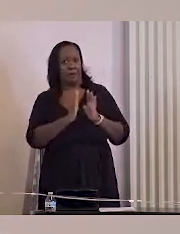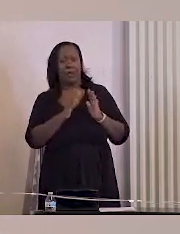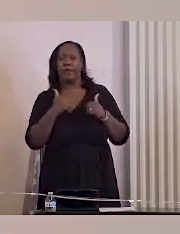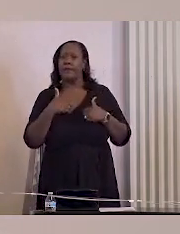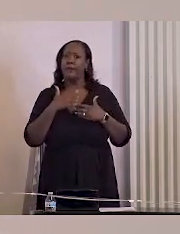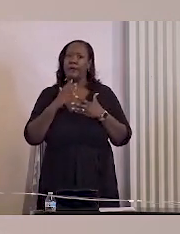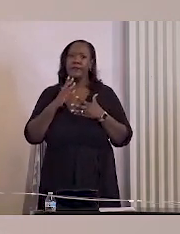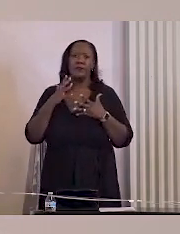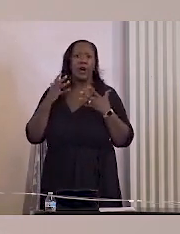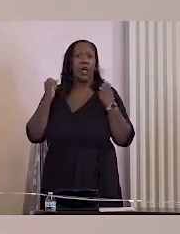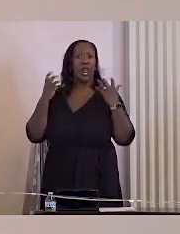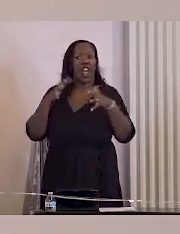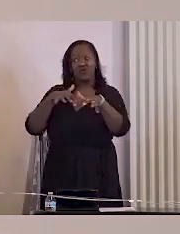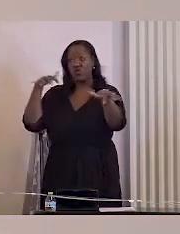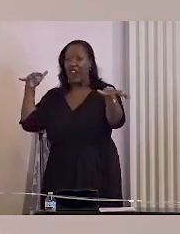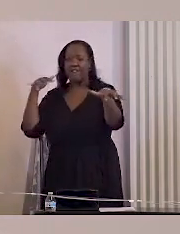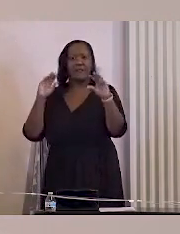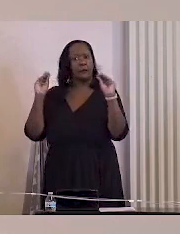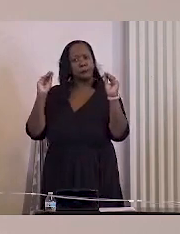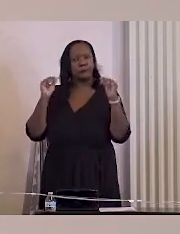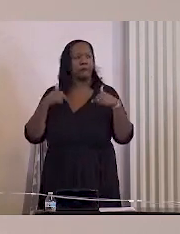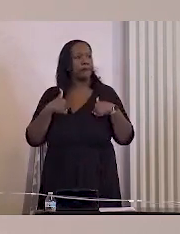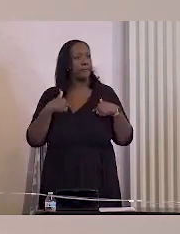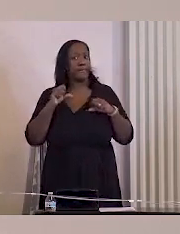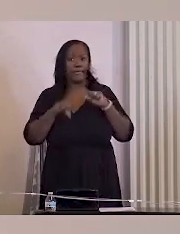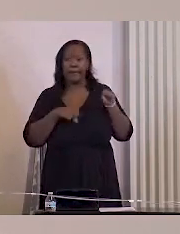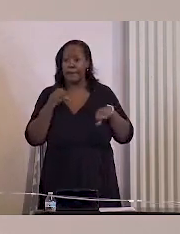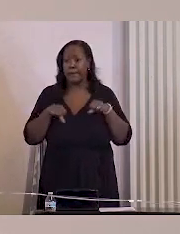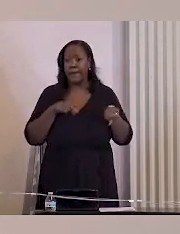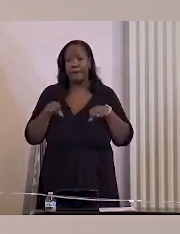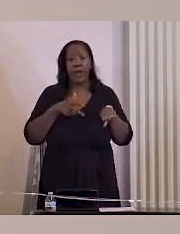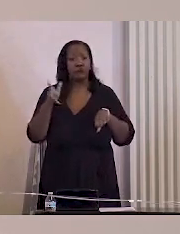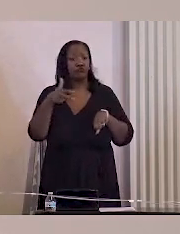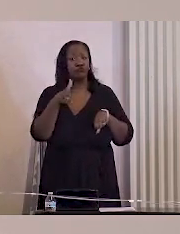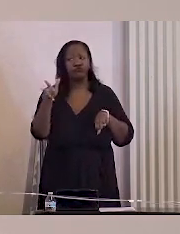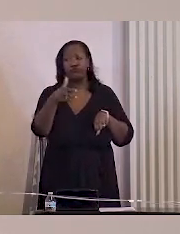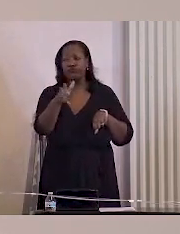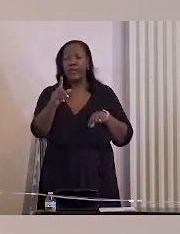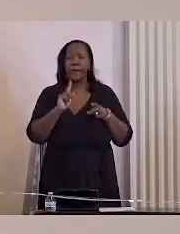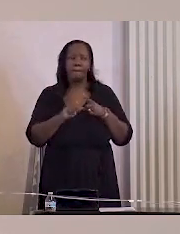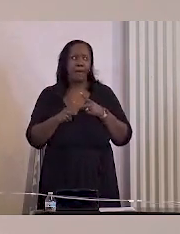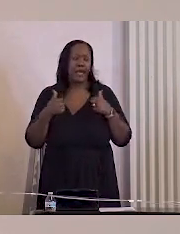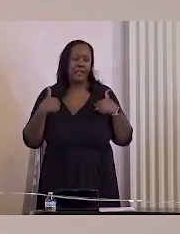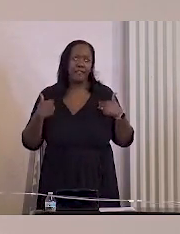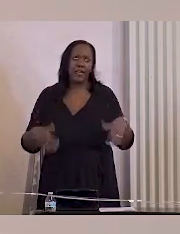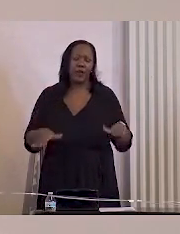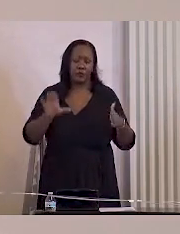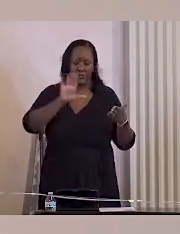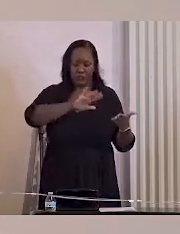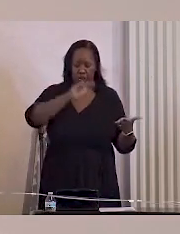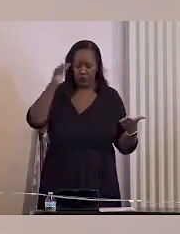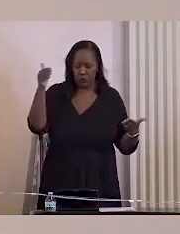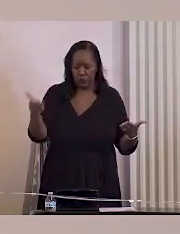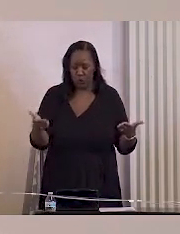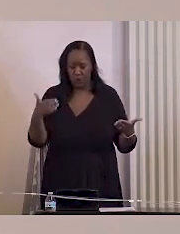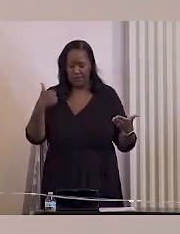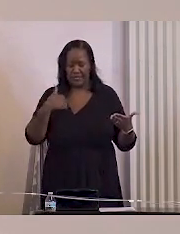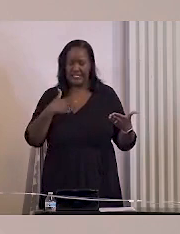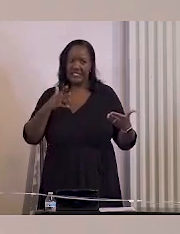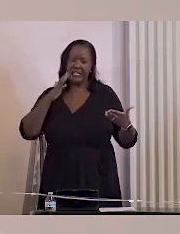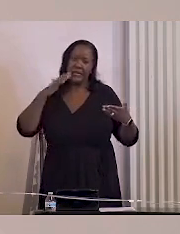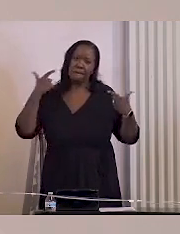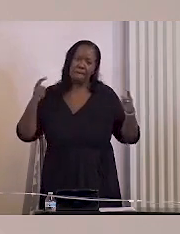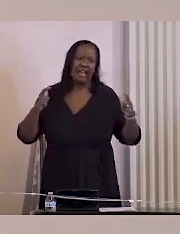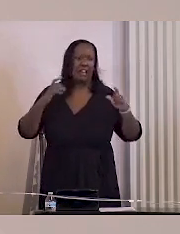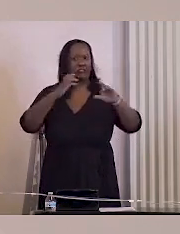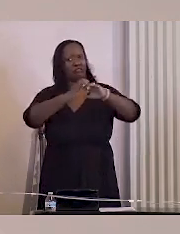traffic, and I rode my bike most of the time anyway, but there were enormous and powerful freight